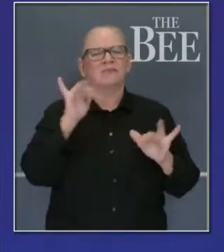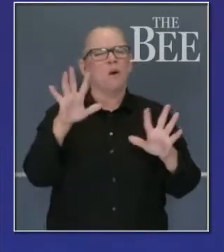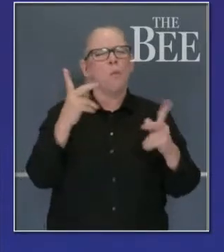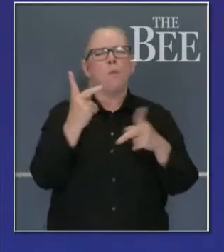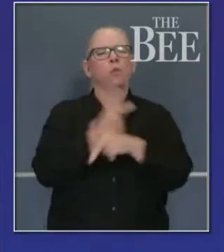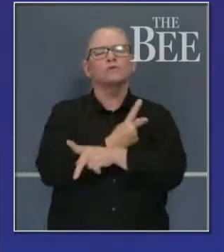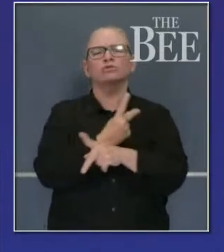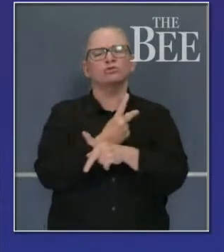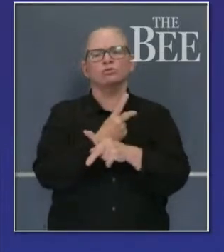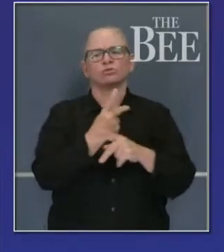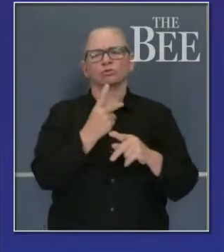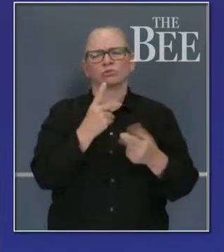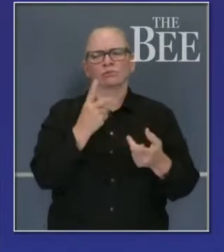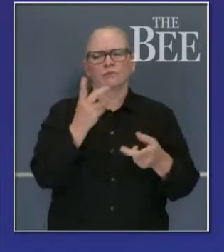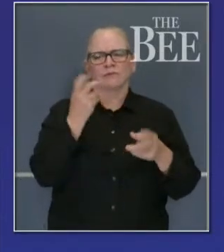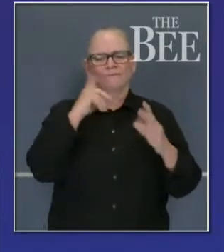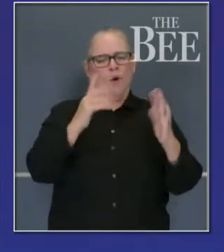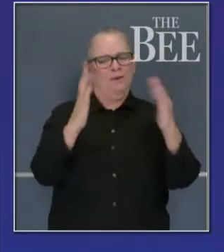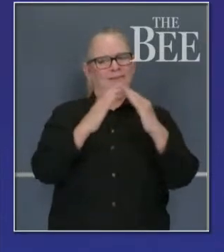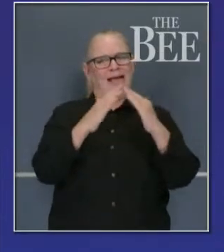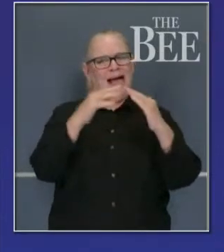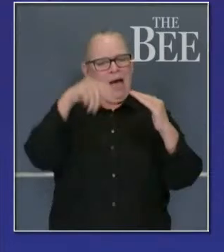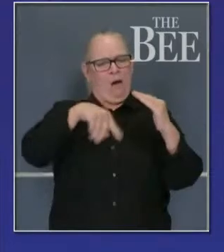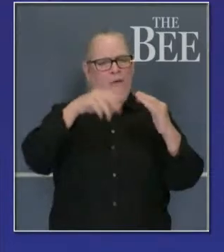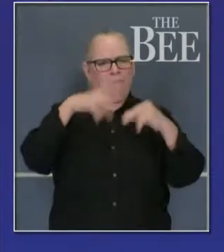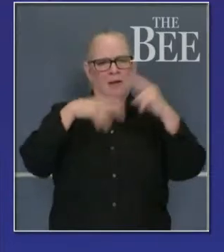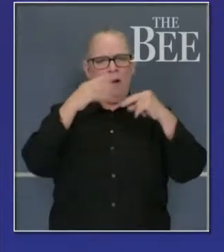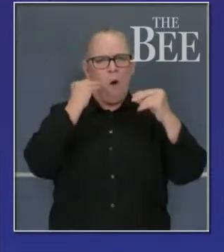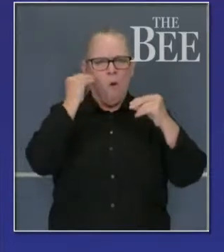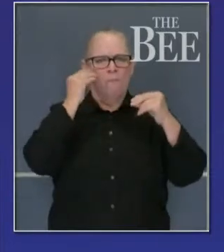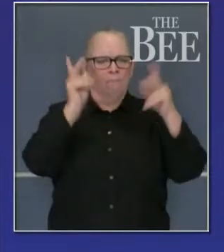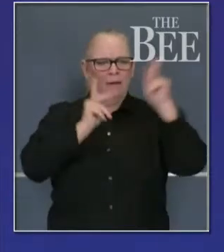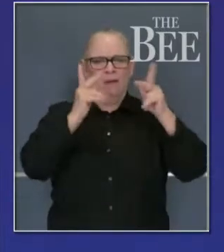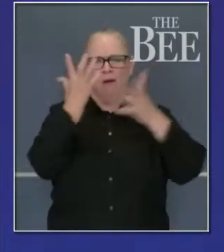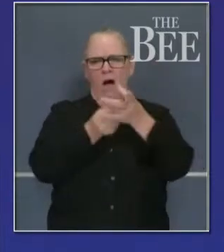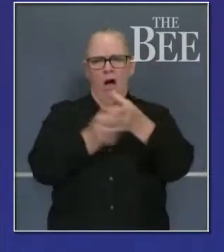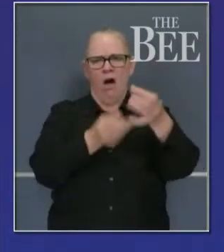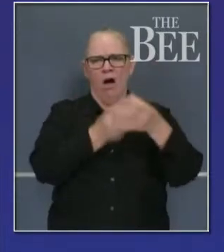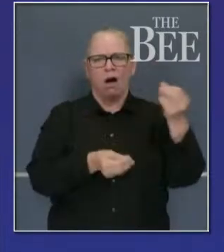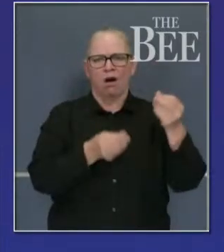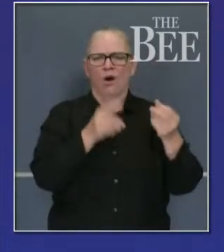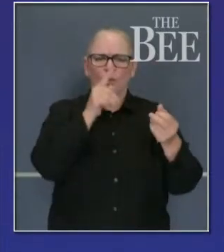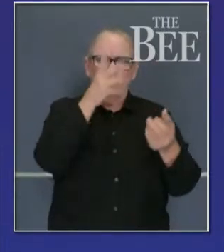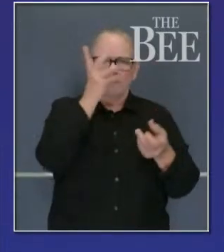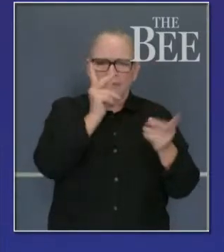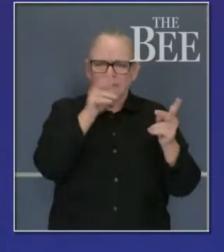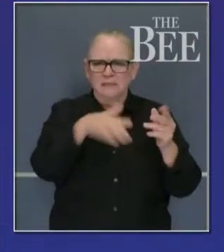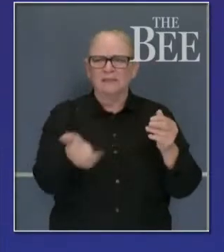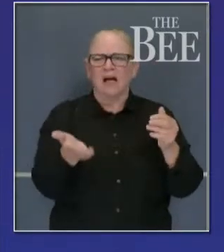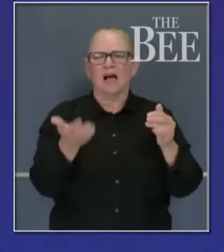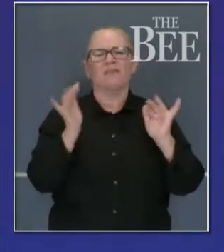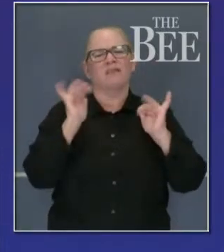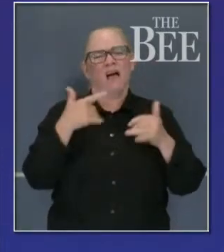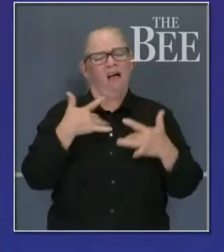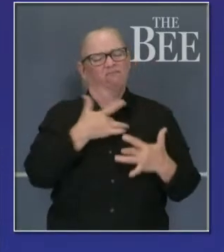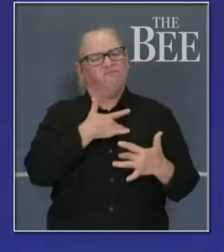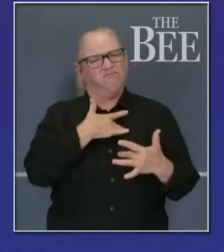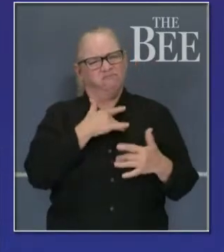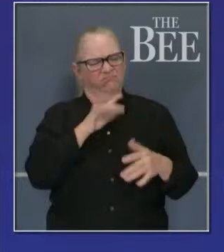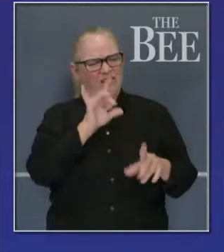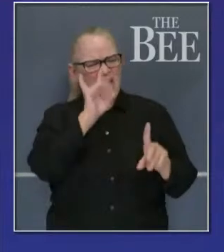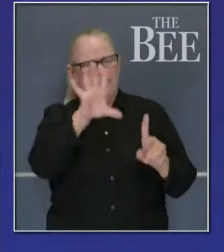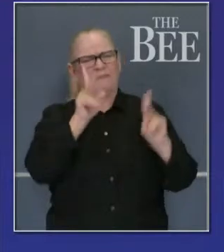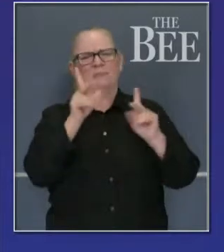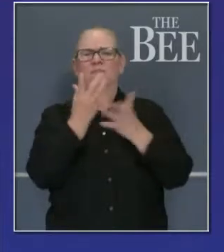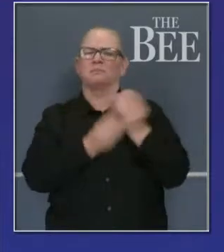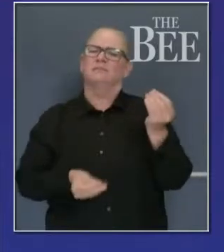from structural perspective and lives lost perspective, not just acreage perspective. Gives you a sense of the challenge that we're